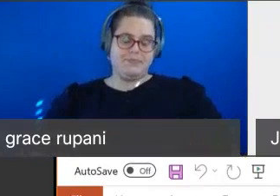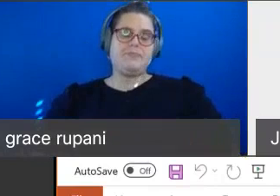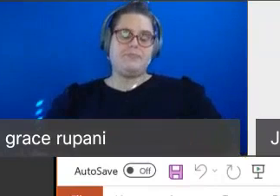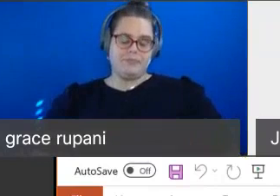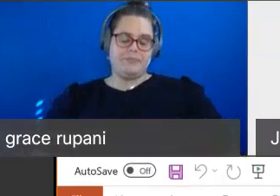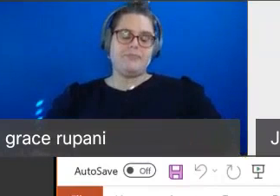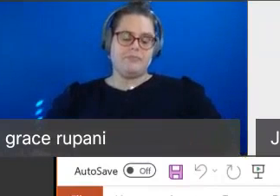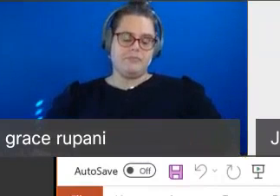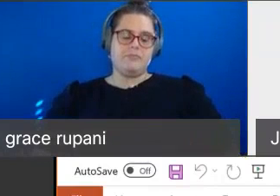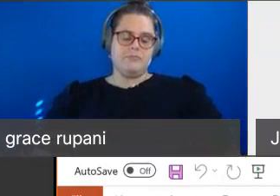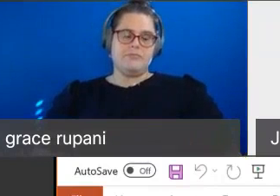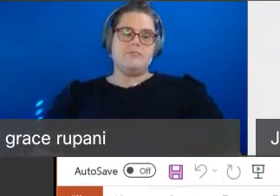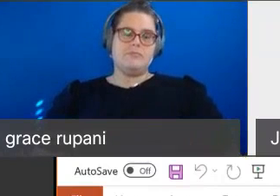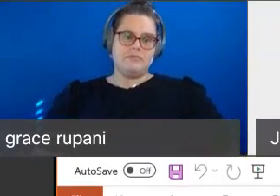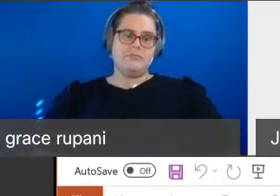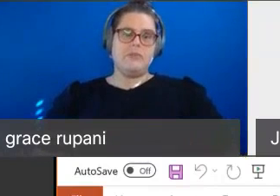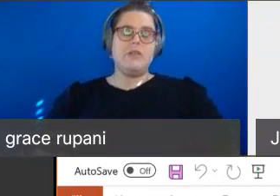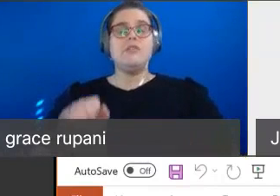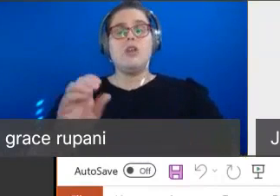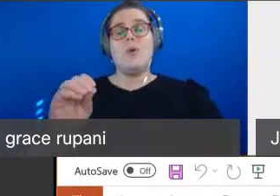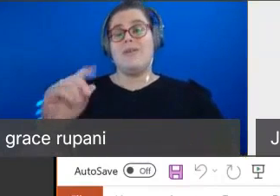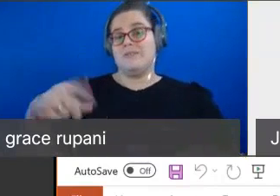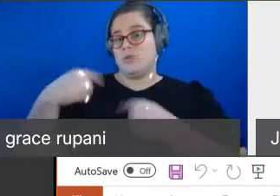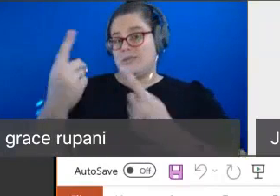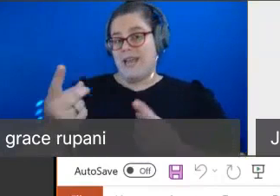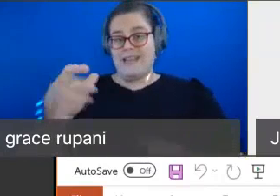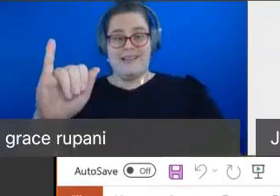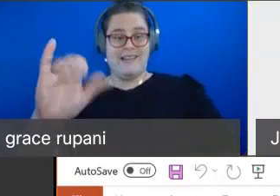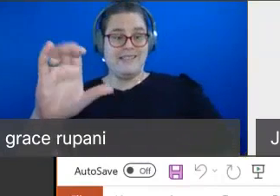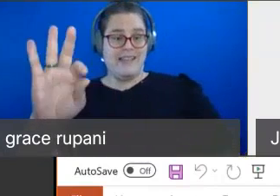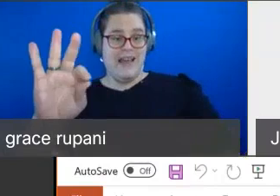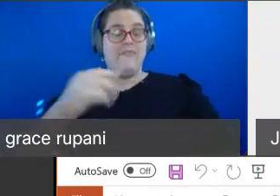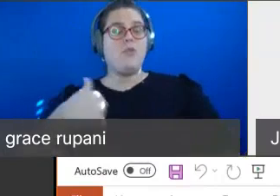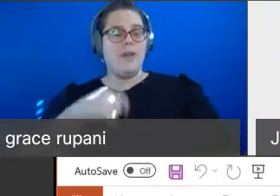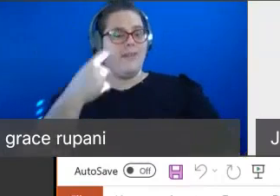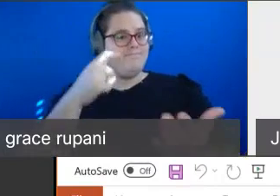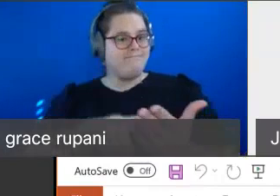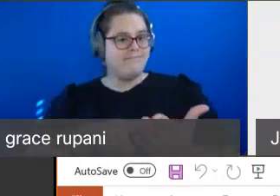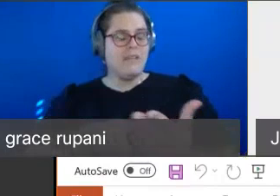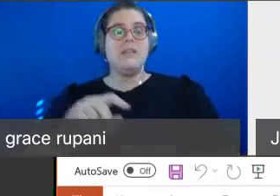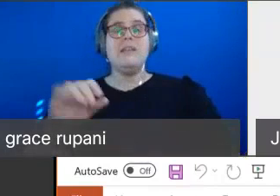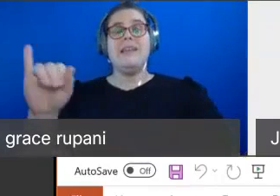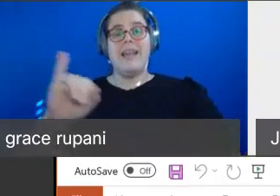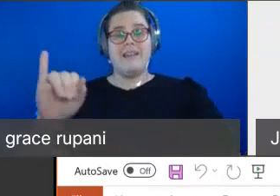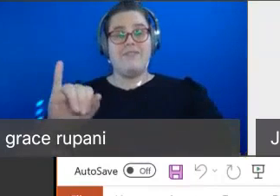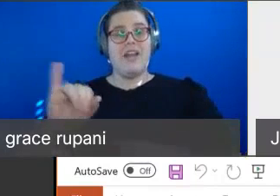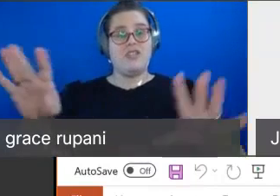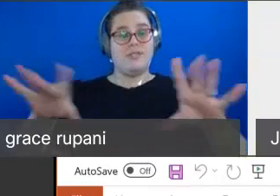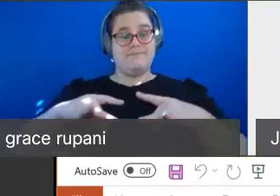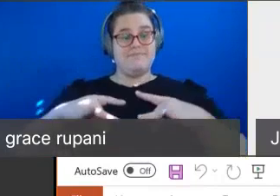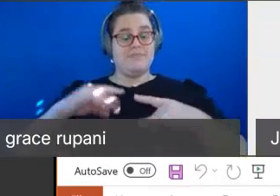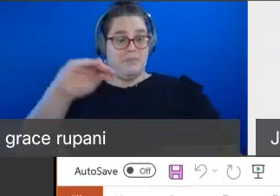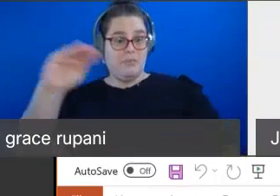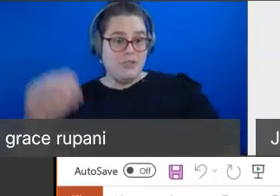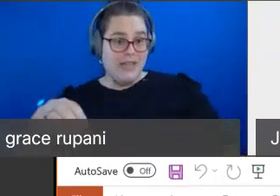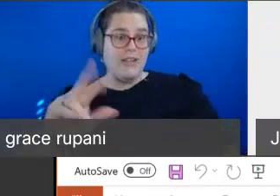So in intermediate care facilities to date, we've seen a 31% infection rate. In natural homes, it's